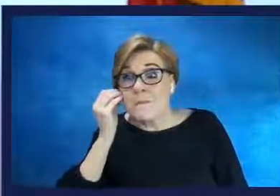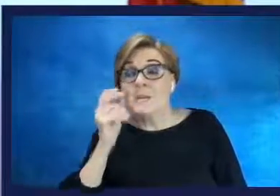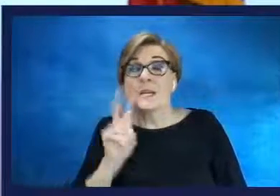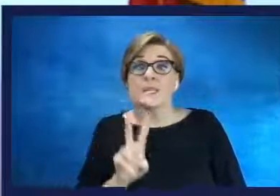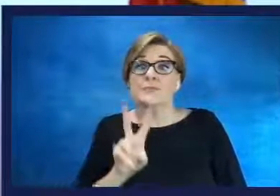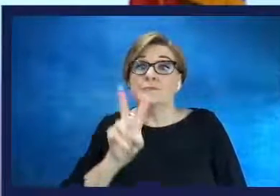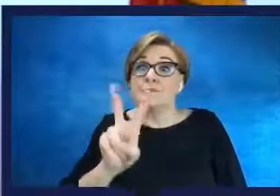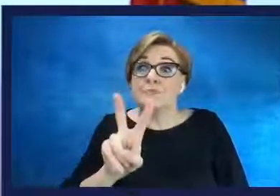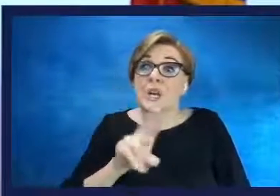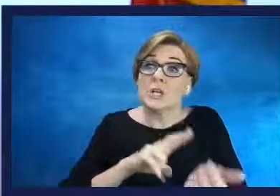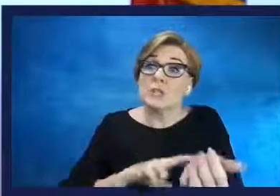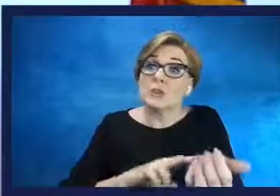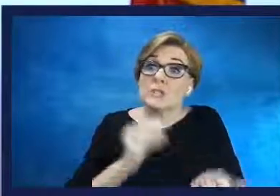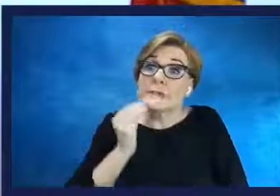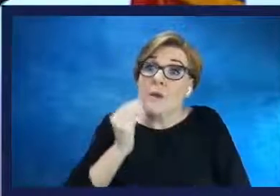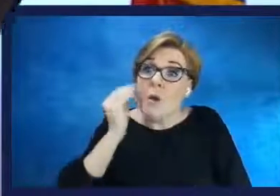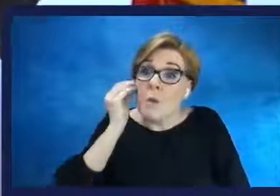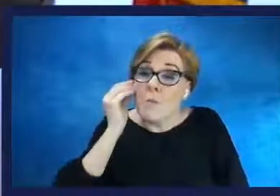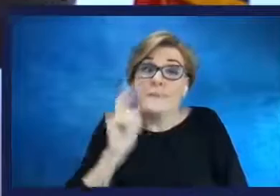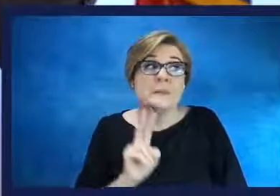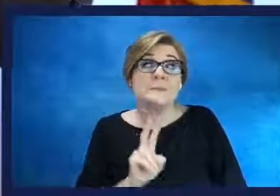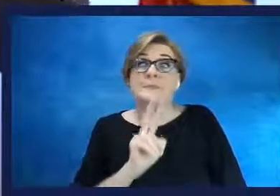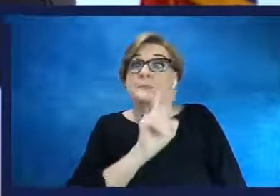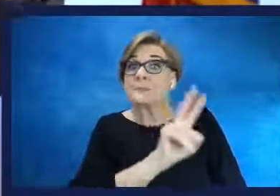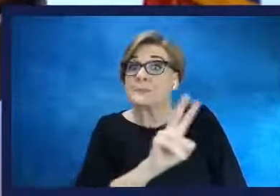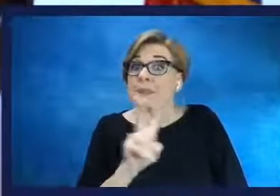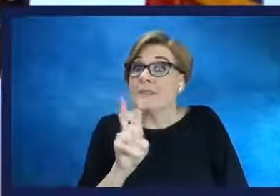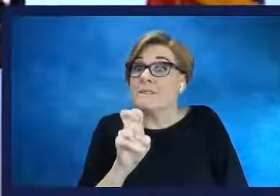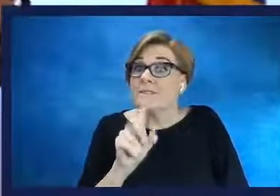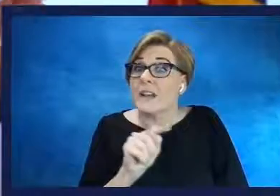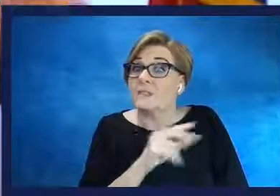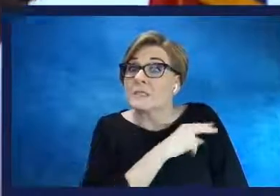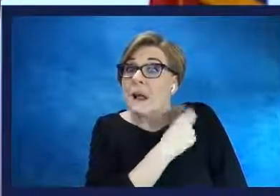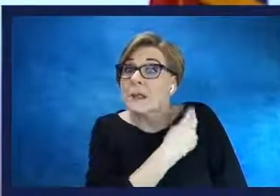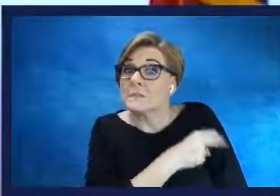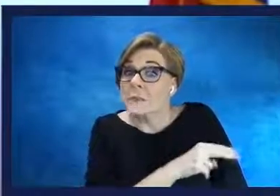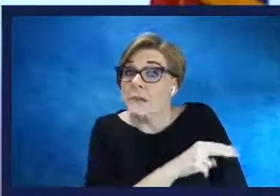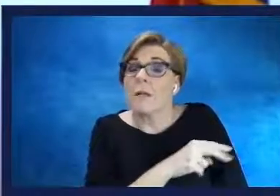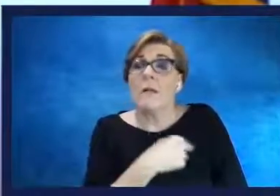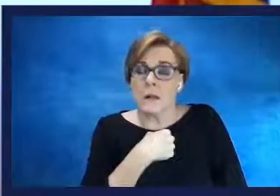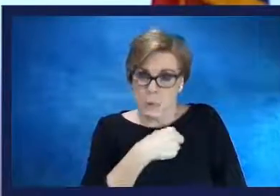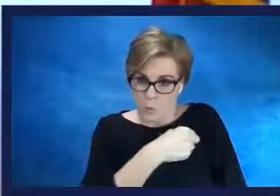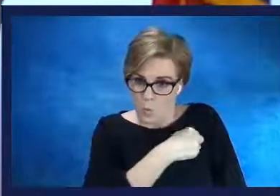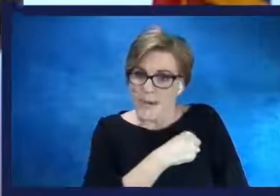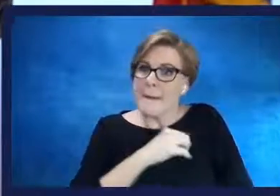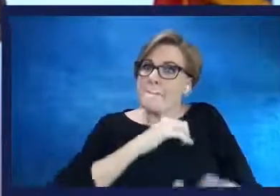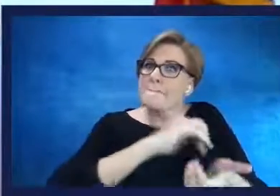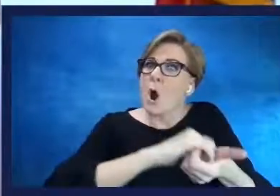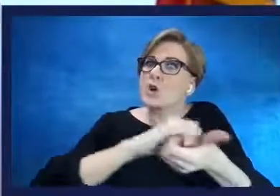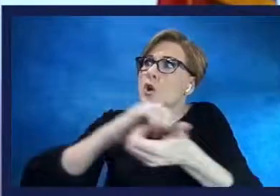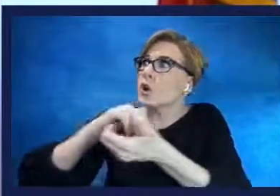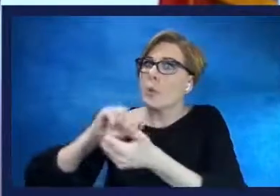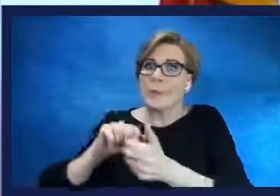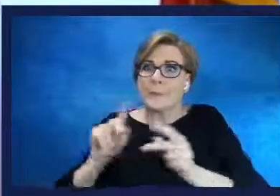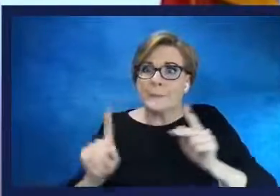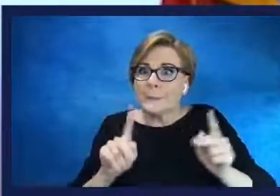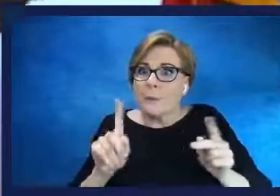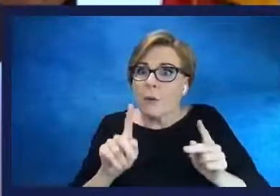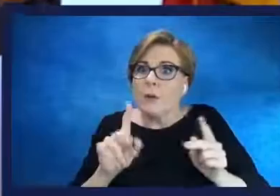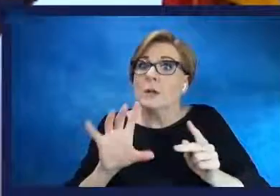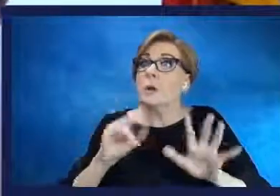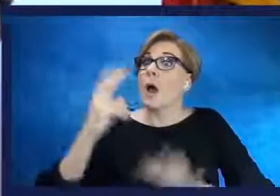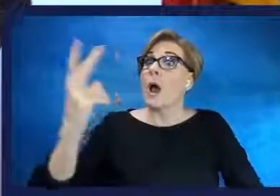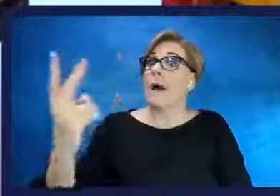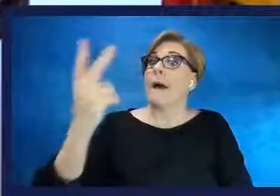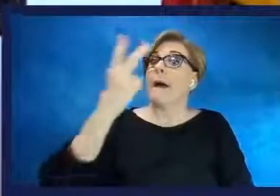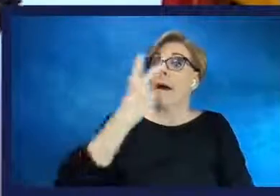over 1,300 facilities that we partner with to be able to offer these services. And if you're wanting this service, again, you can contact